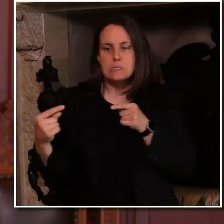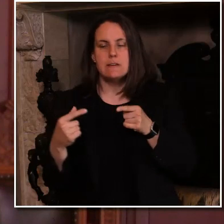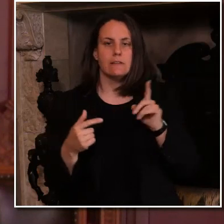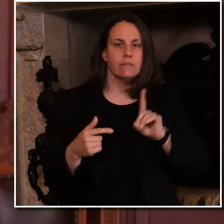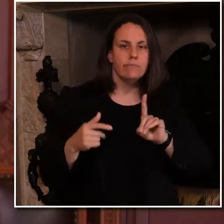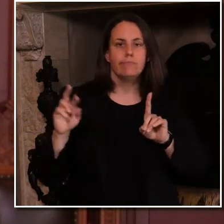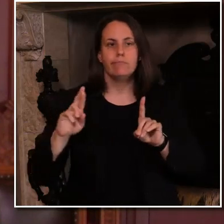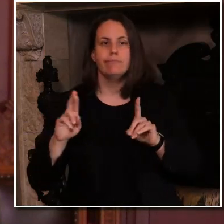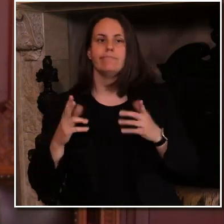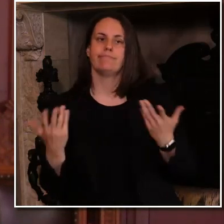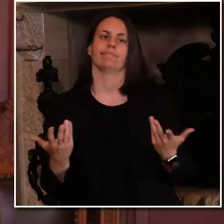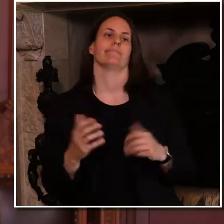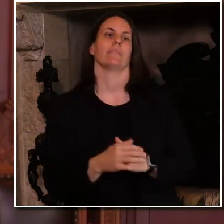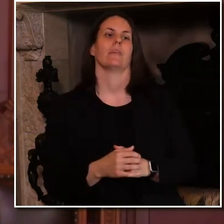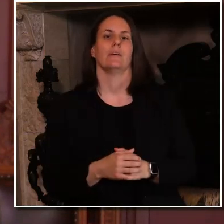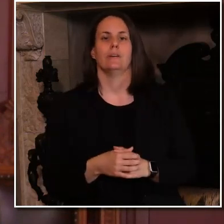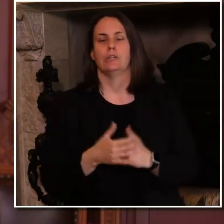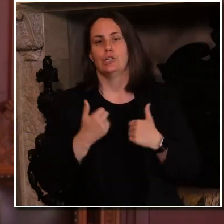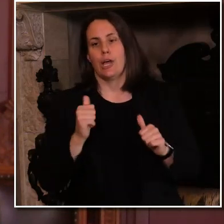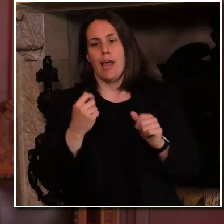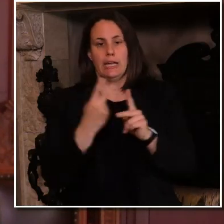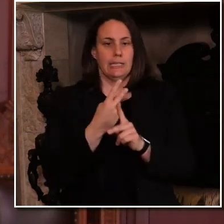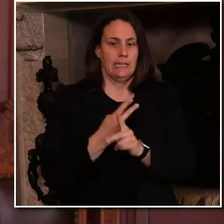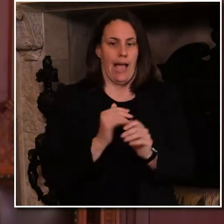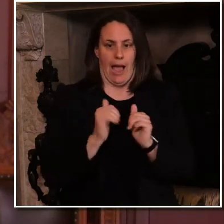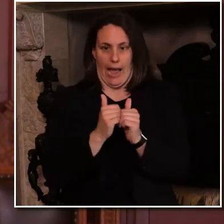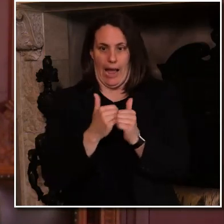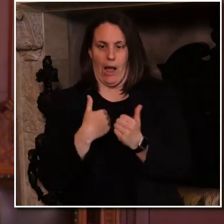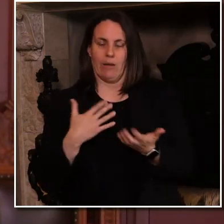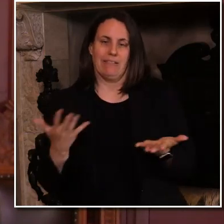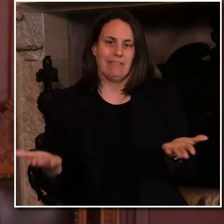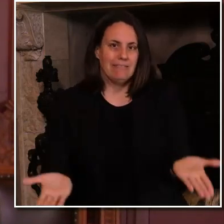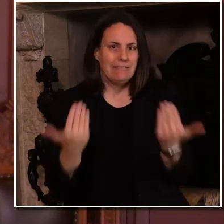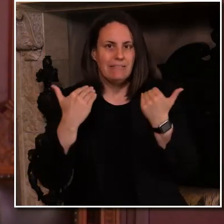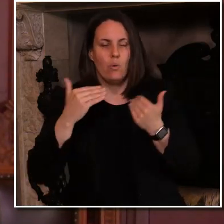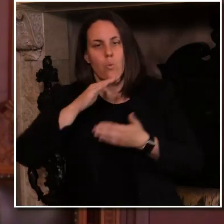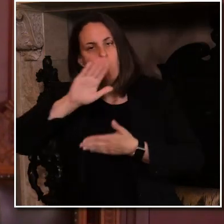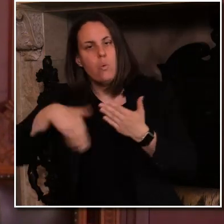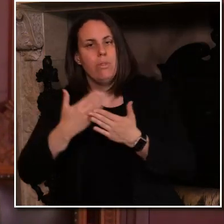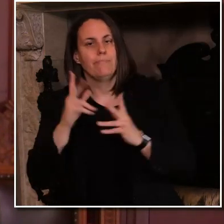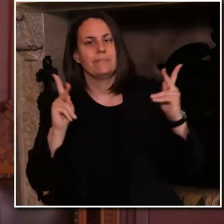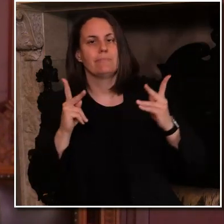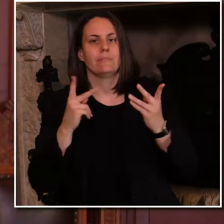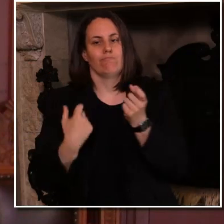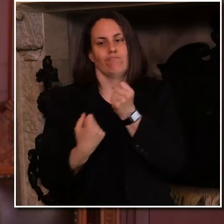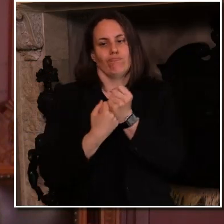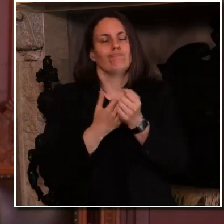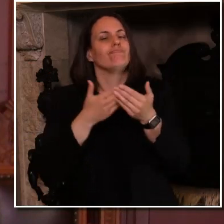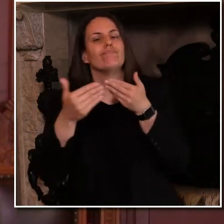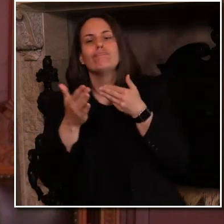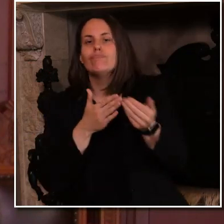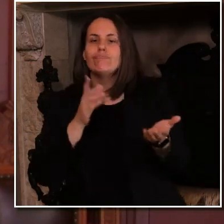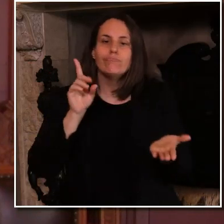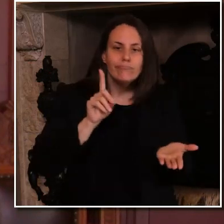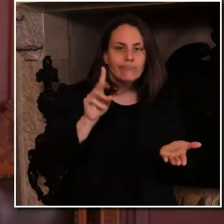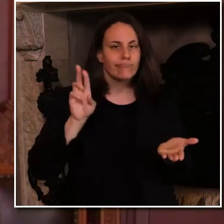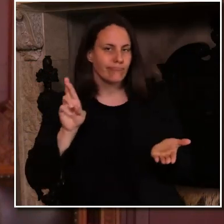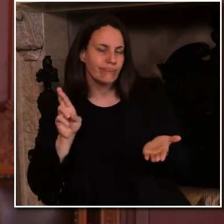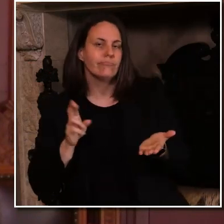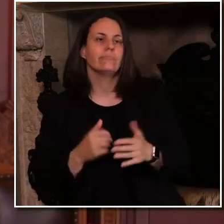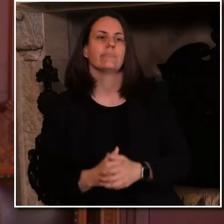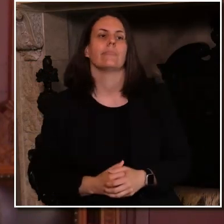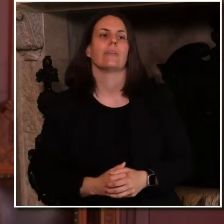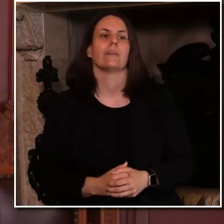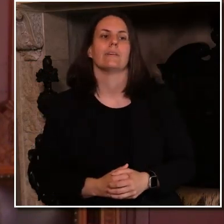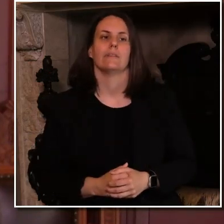every individual there, but they're generally speaking, that happens. The same thing in Minnesota. So we can make